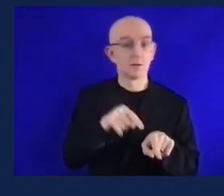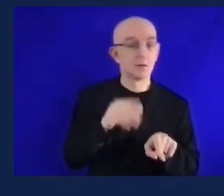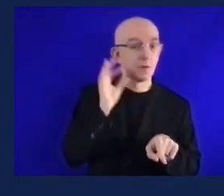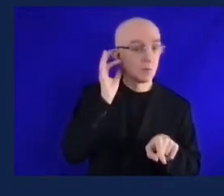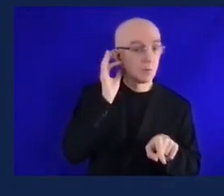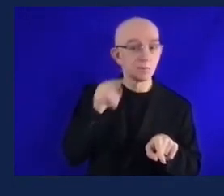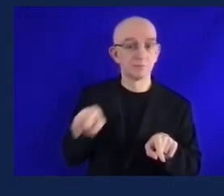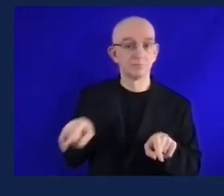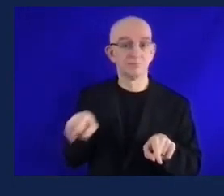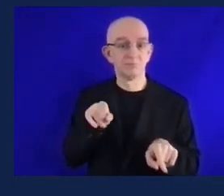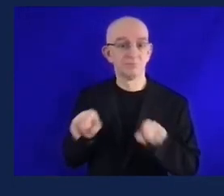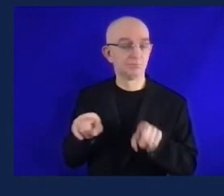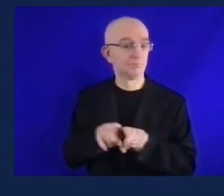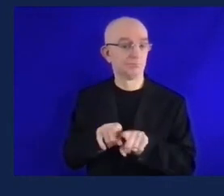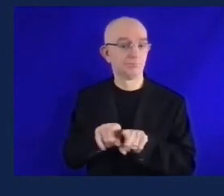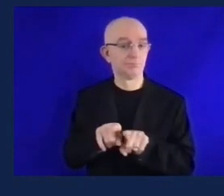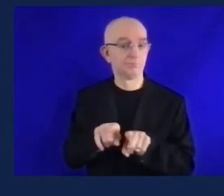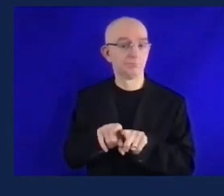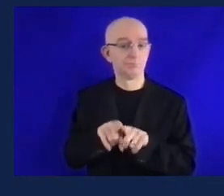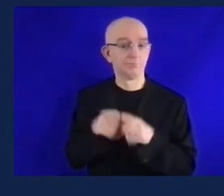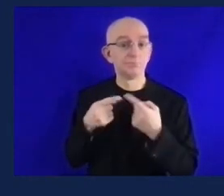the area of the stadium